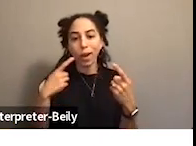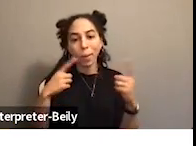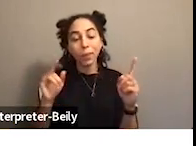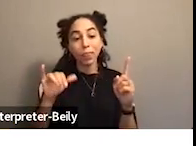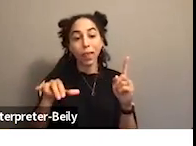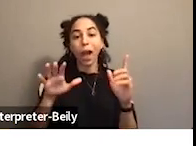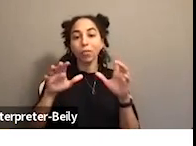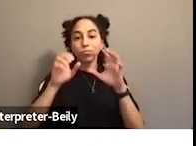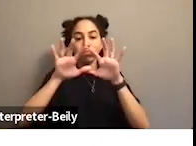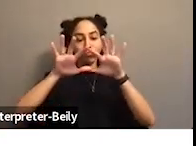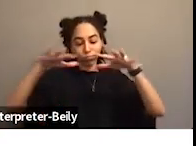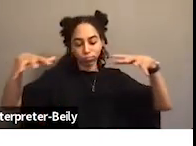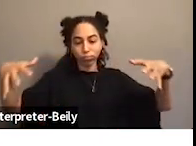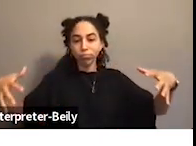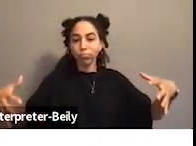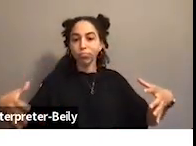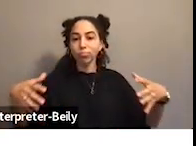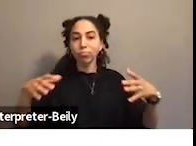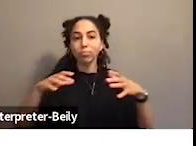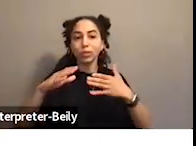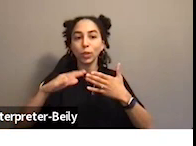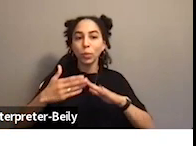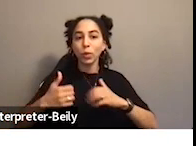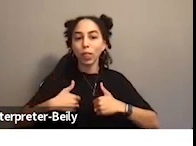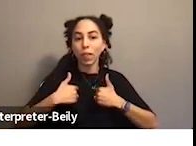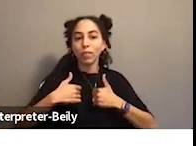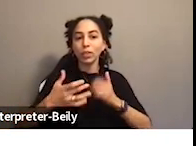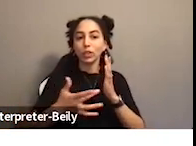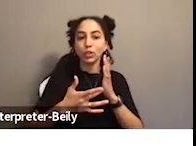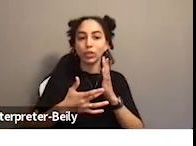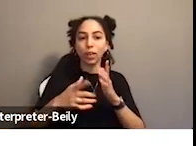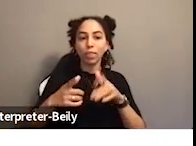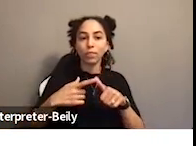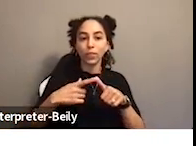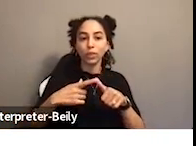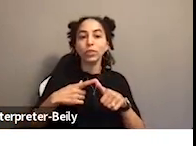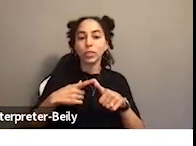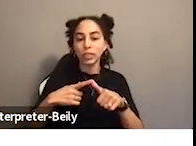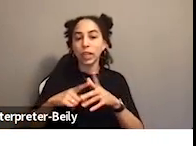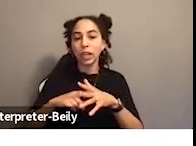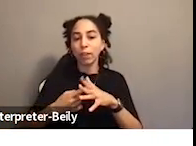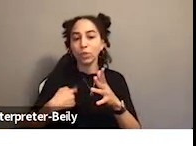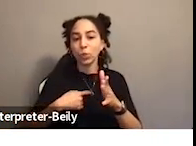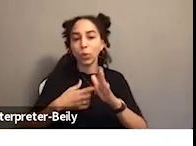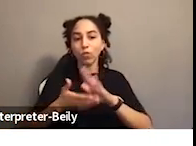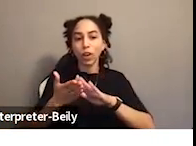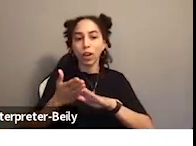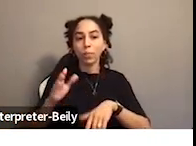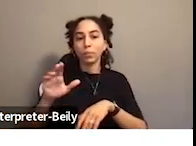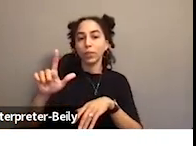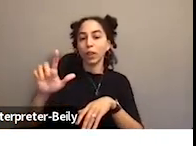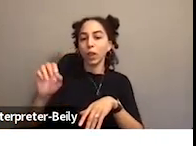of community life engagement is also the Employment First and Tech First initiatives, which we run. There's our logos for both.